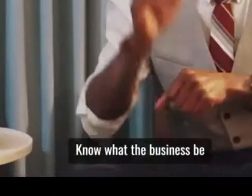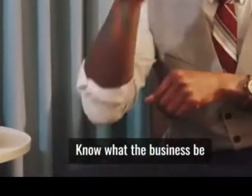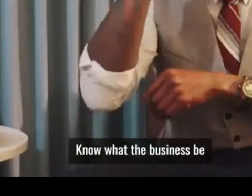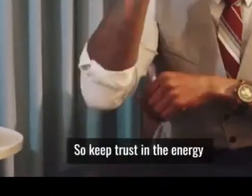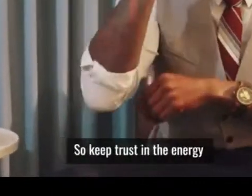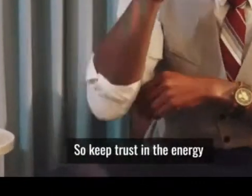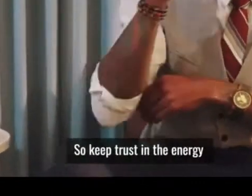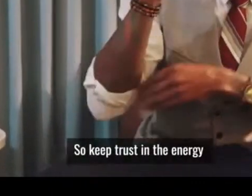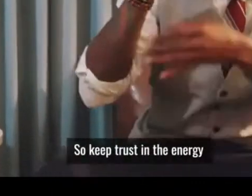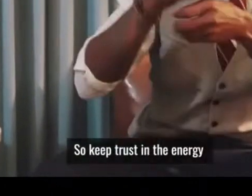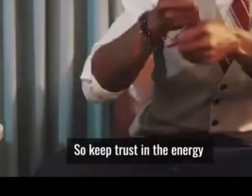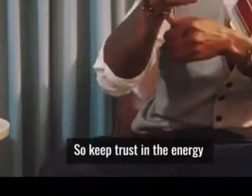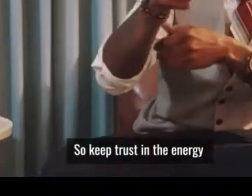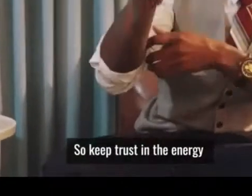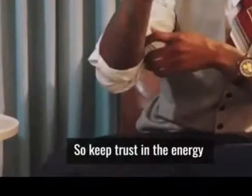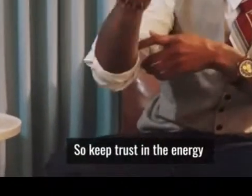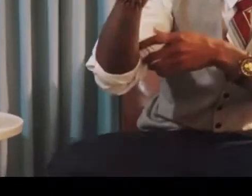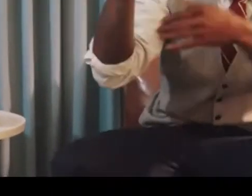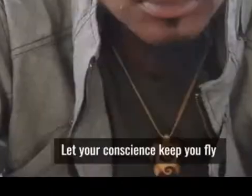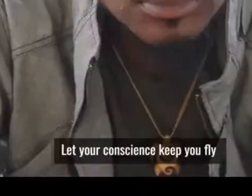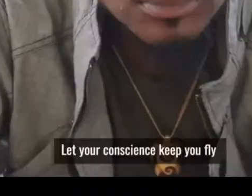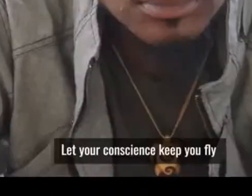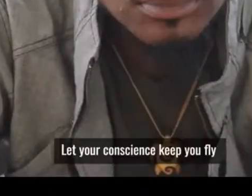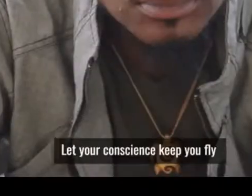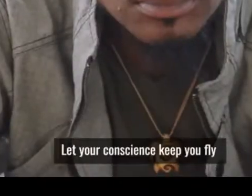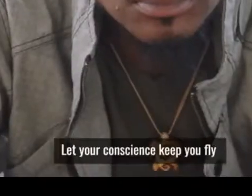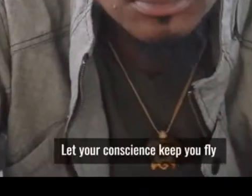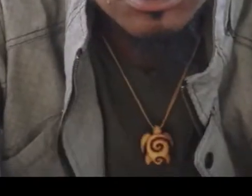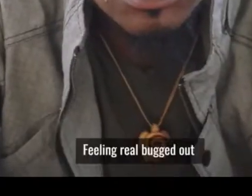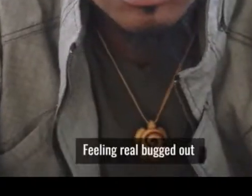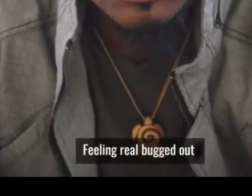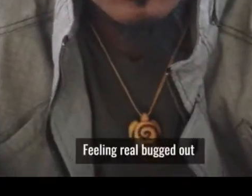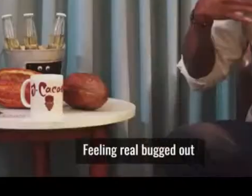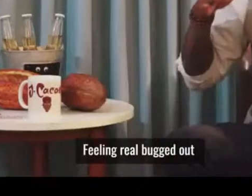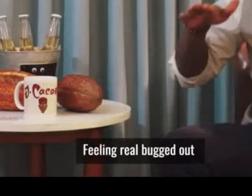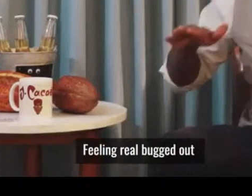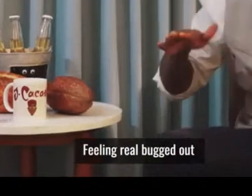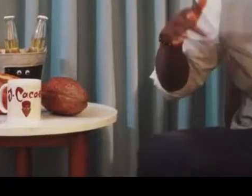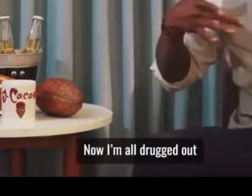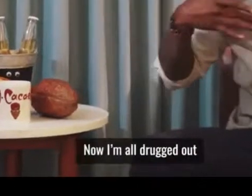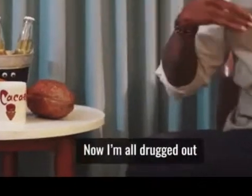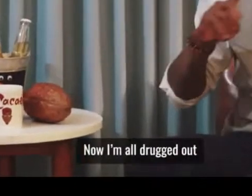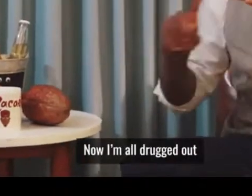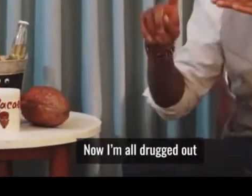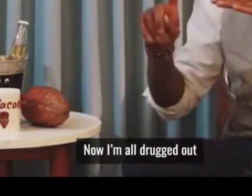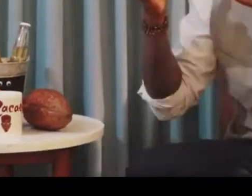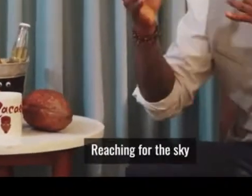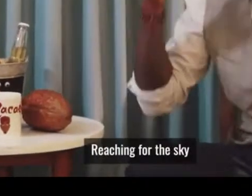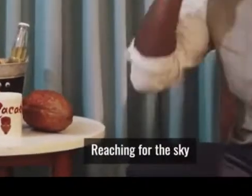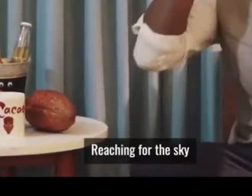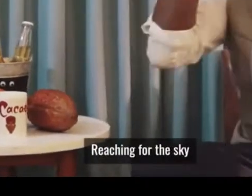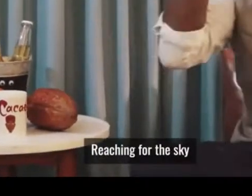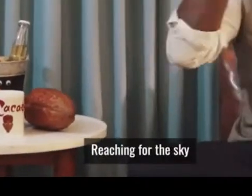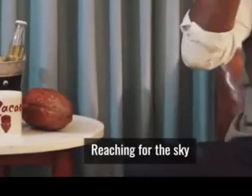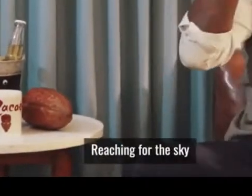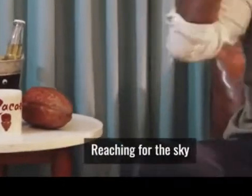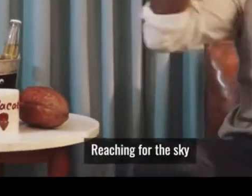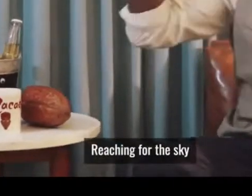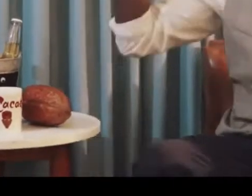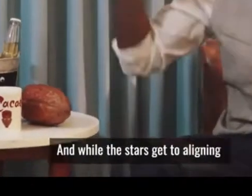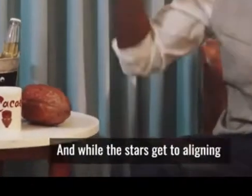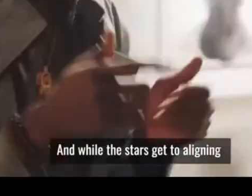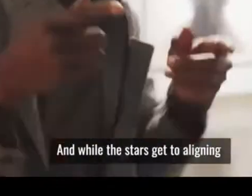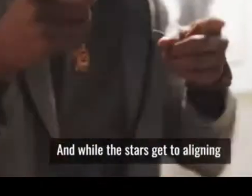what the business be. So keep trusting the energy. Let your conscience keep you fly. Feeling real bugged out, now I'm all drugged out. Reaching for